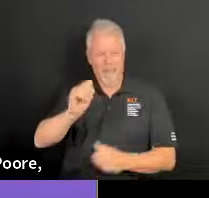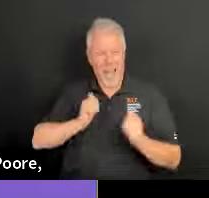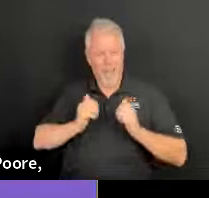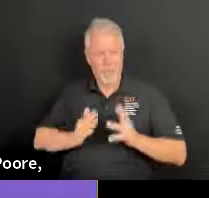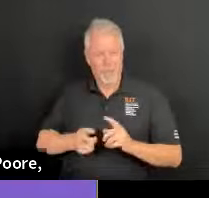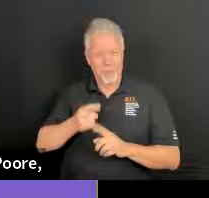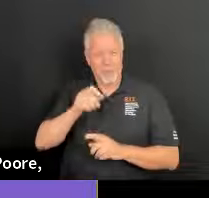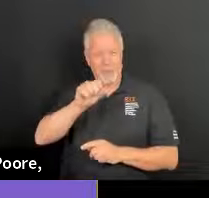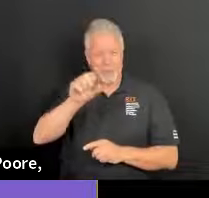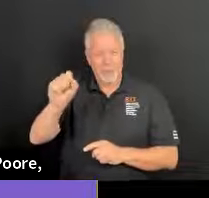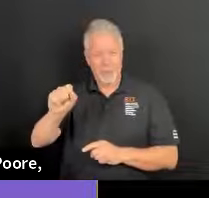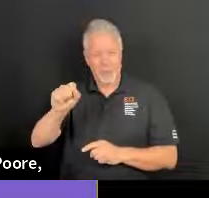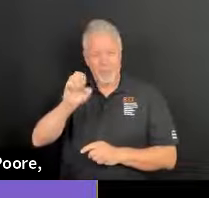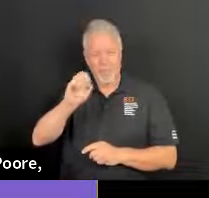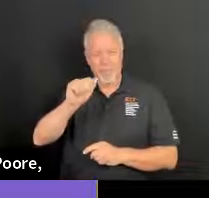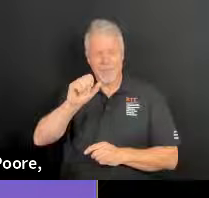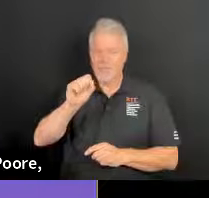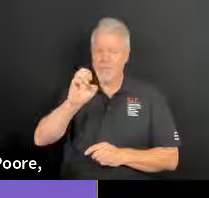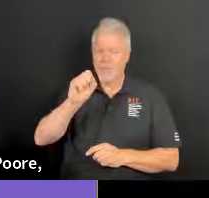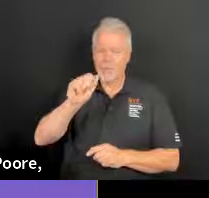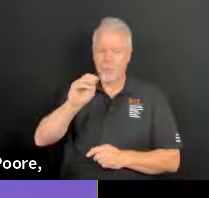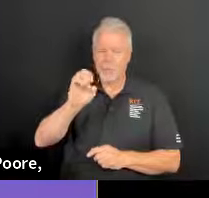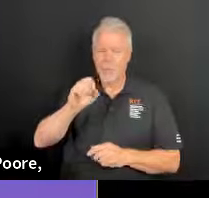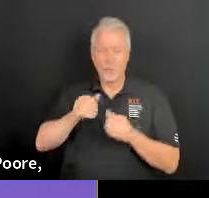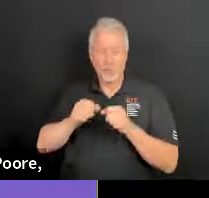And Linda Bove, the actress